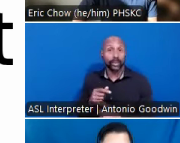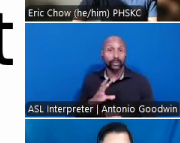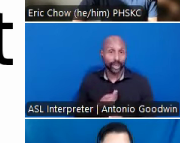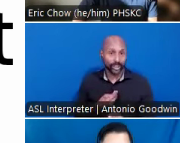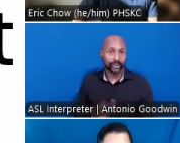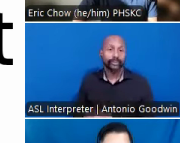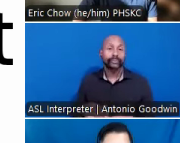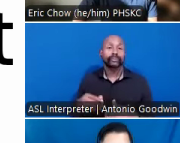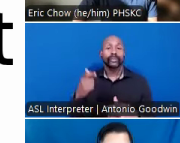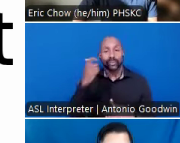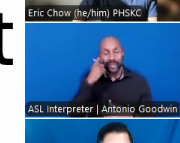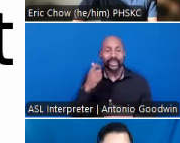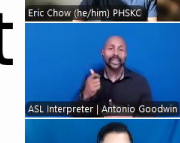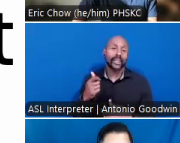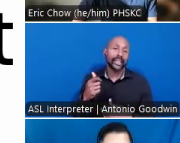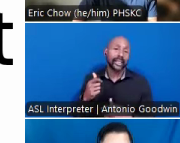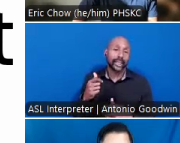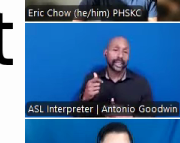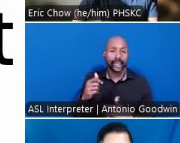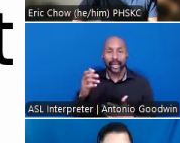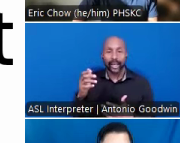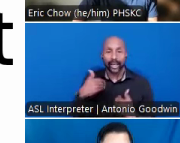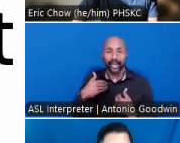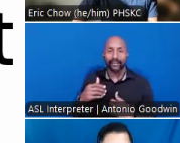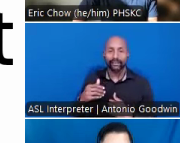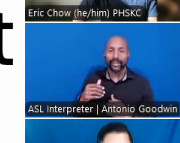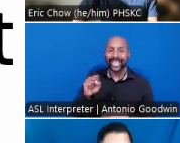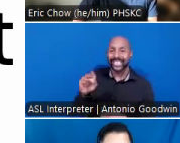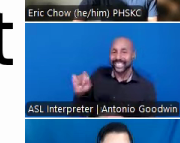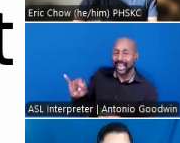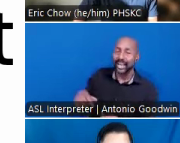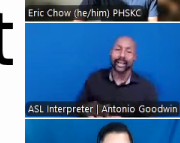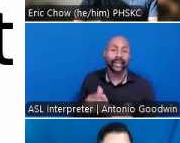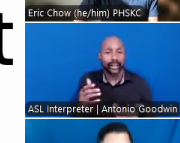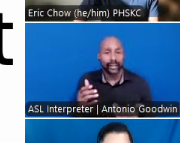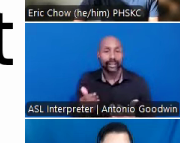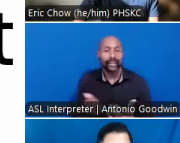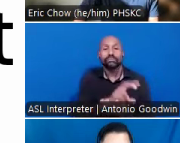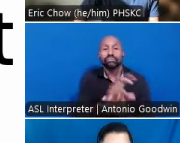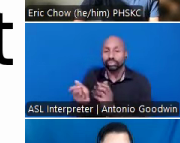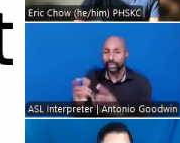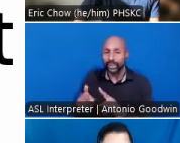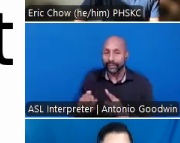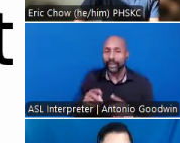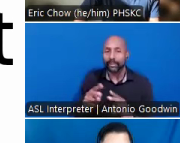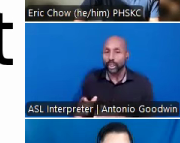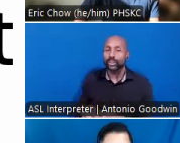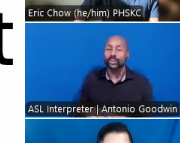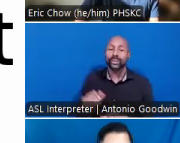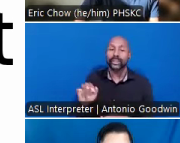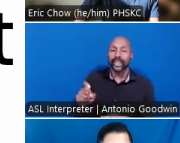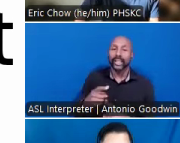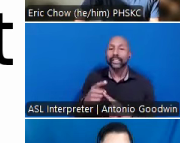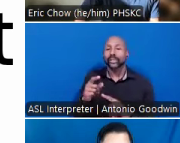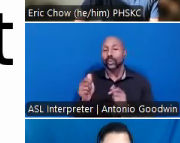have sex at commercial sex venues, sex at large public events. If you're planning on traveling to places